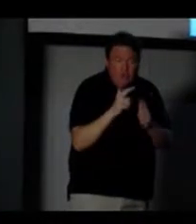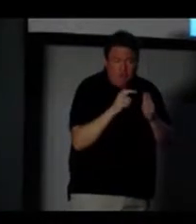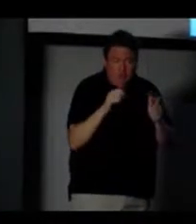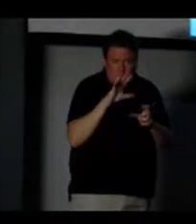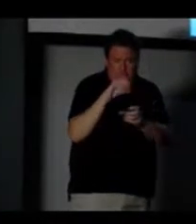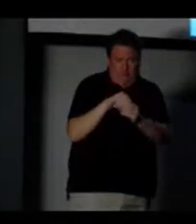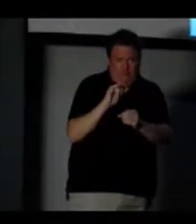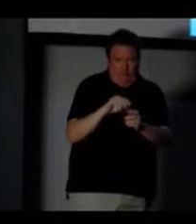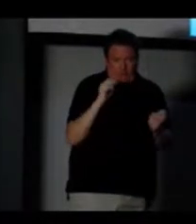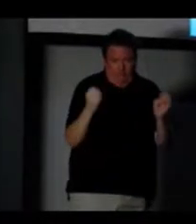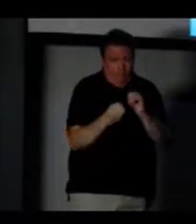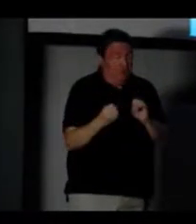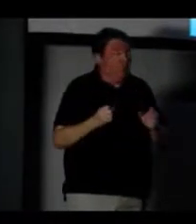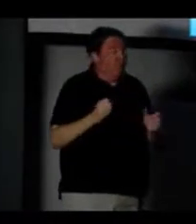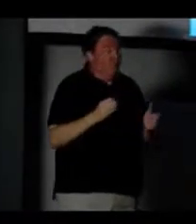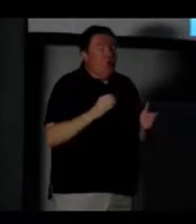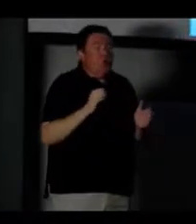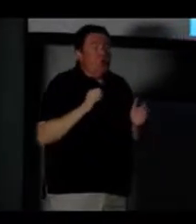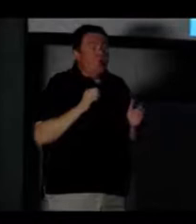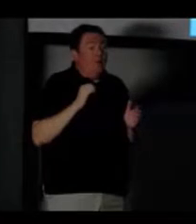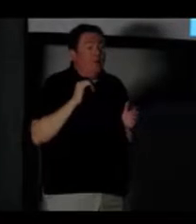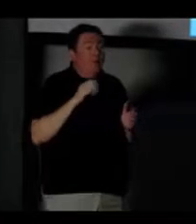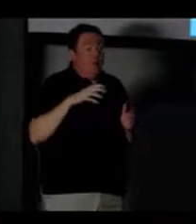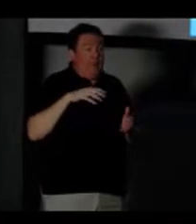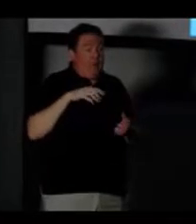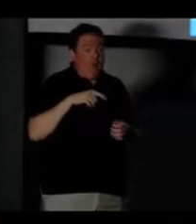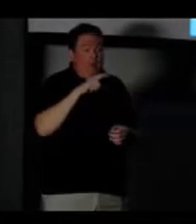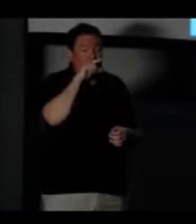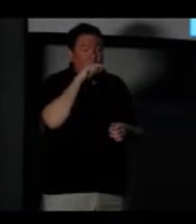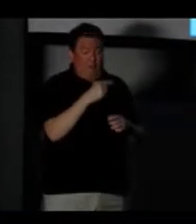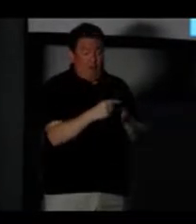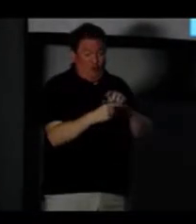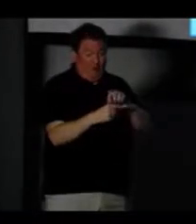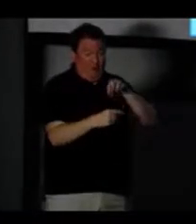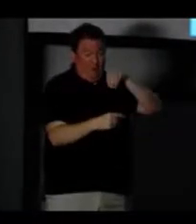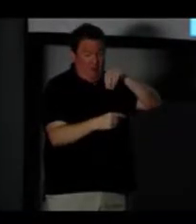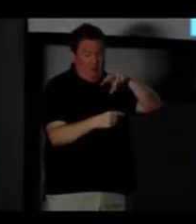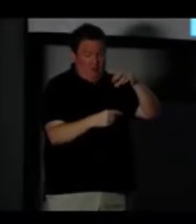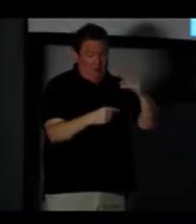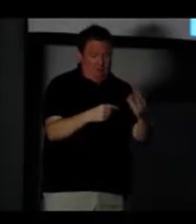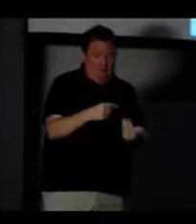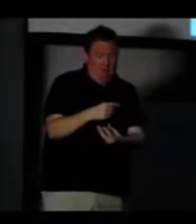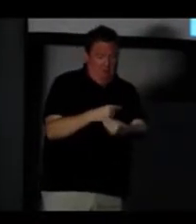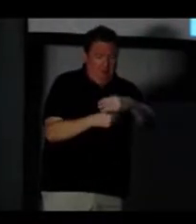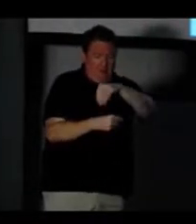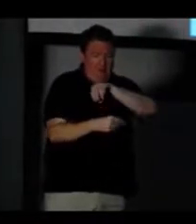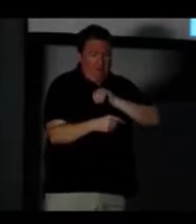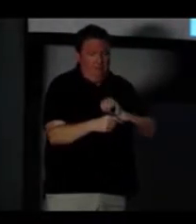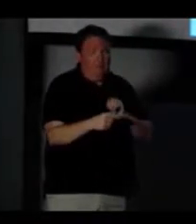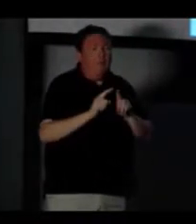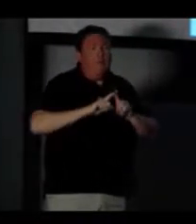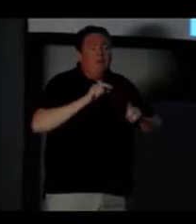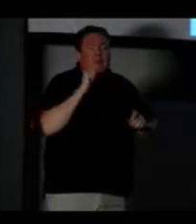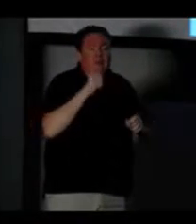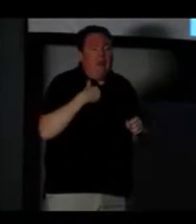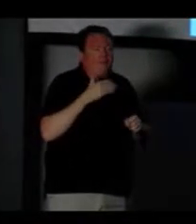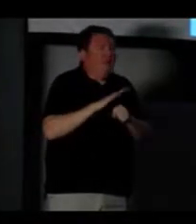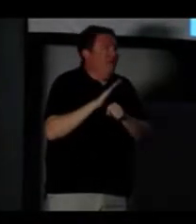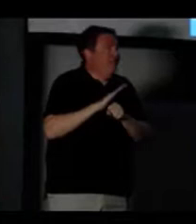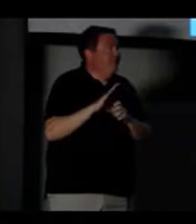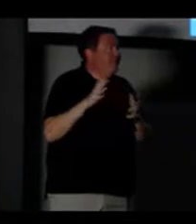the resources available, they could take the photographs of the bird bills, but they didn't have enough resource to be able to do